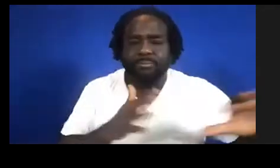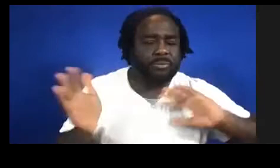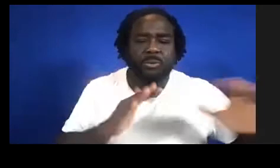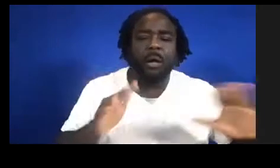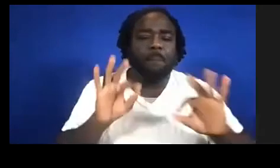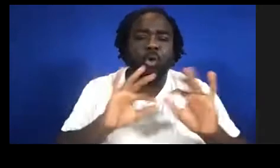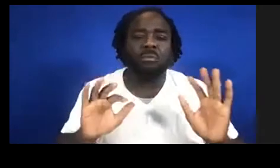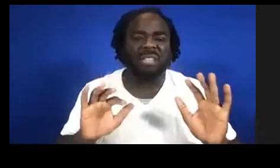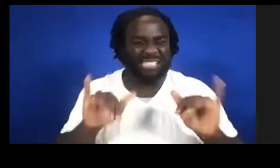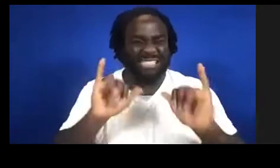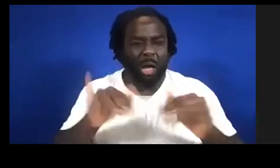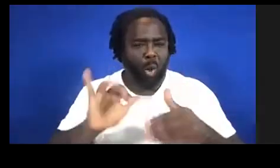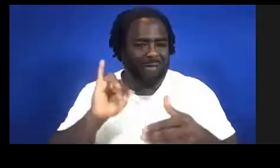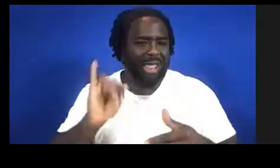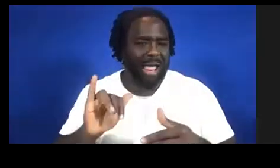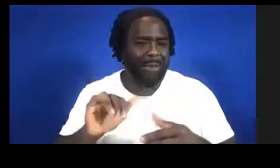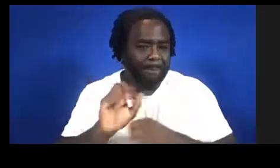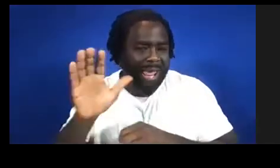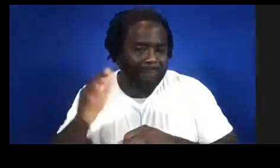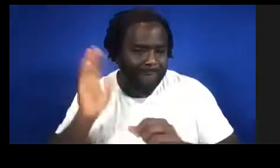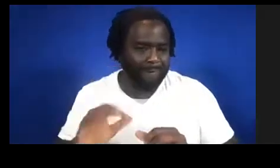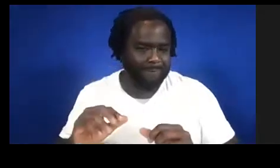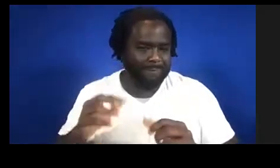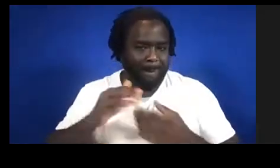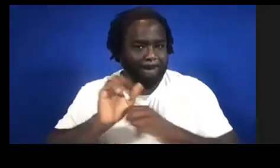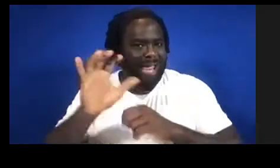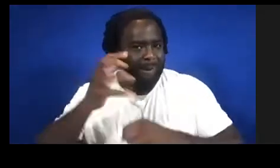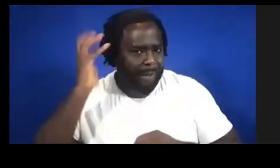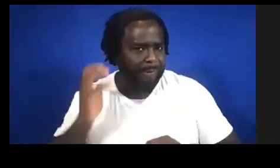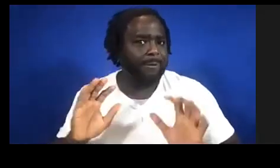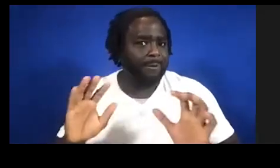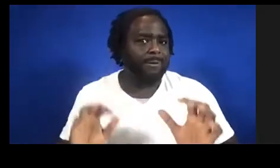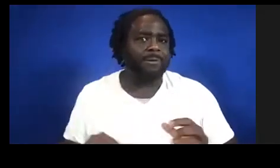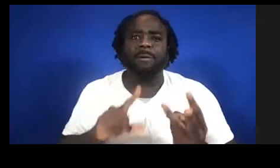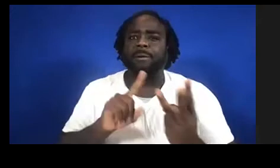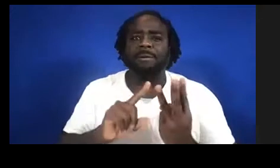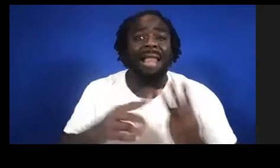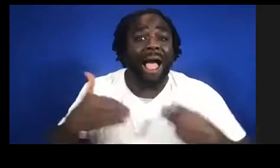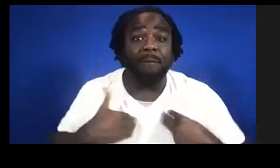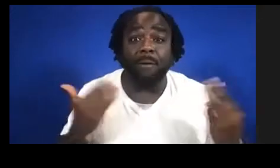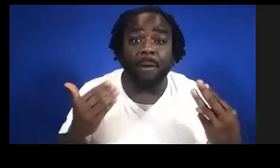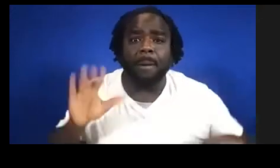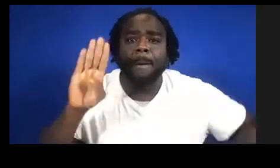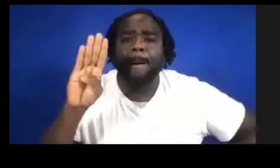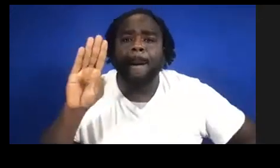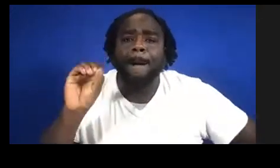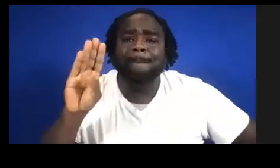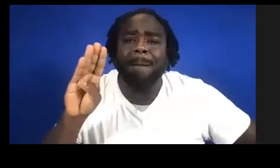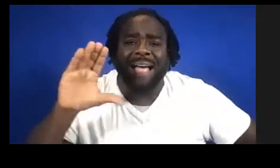Bad idea. Bad idea. Let me not call these cats. Let me leave these mountain lions alone.